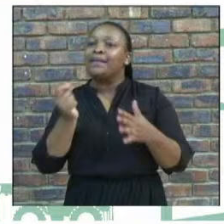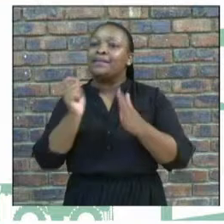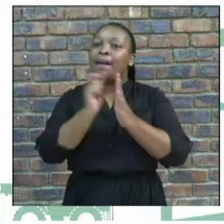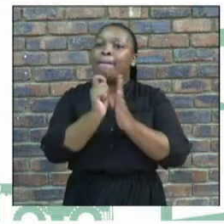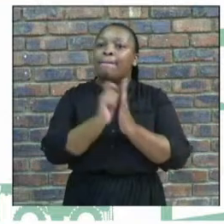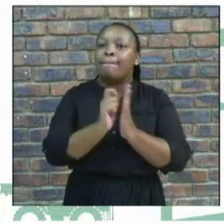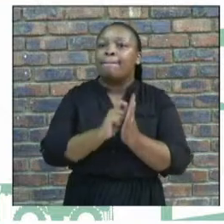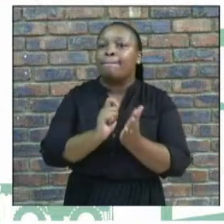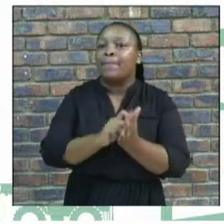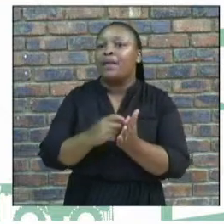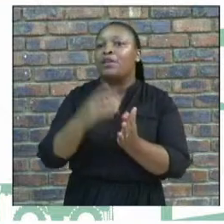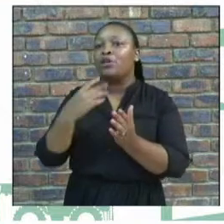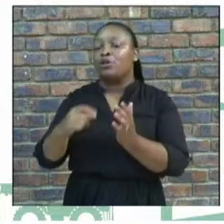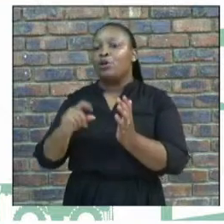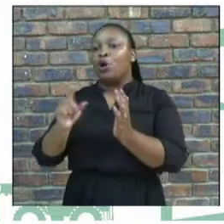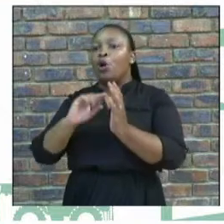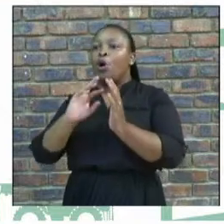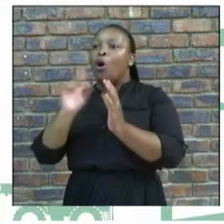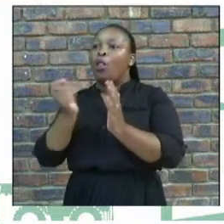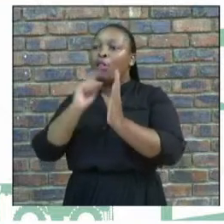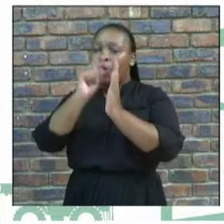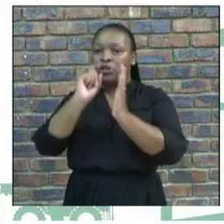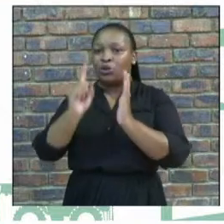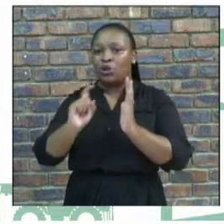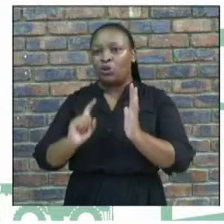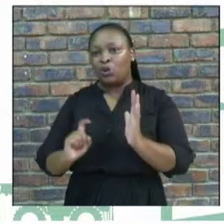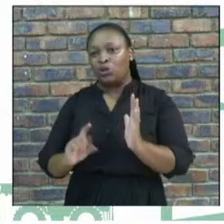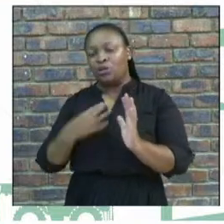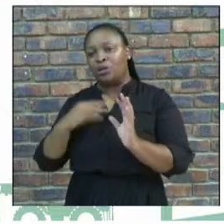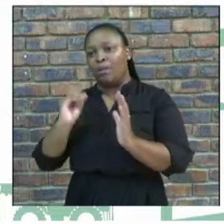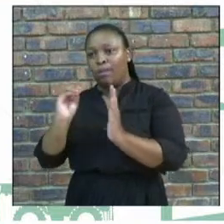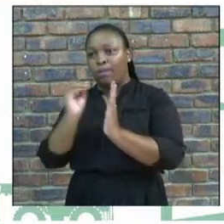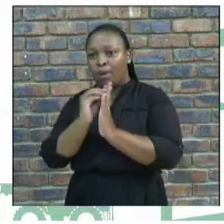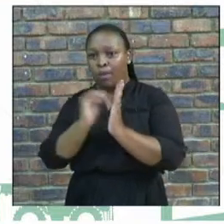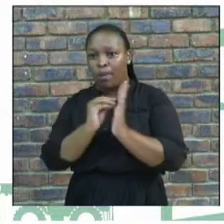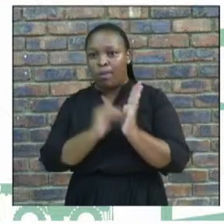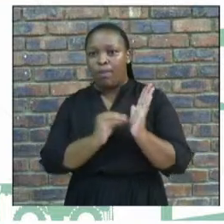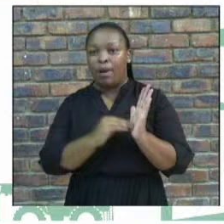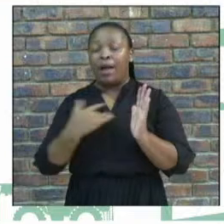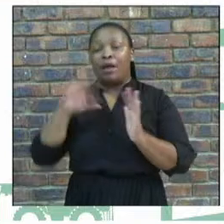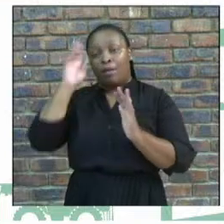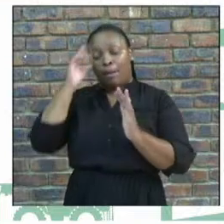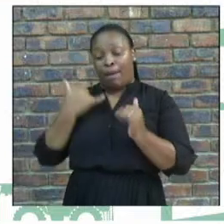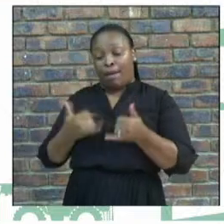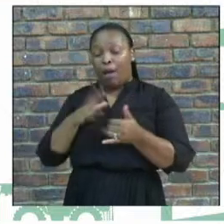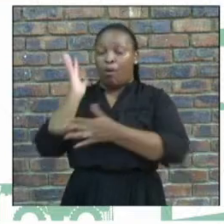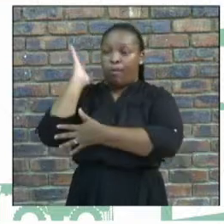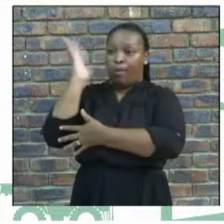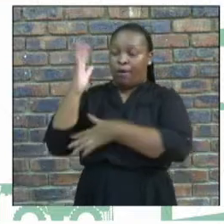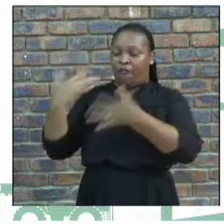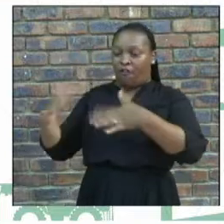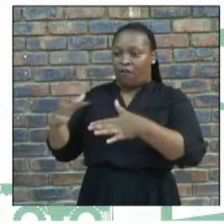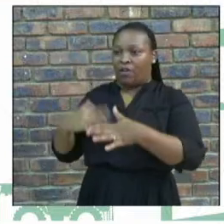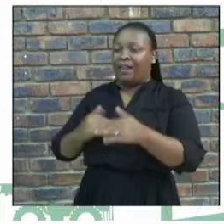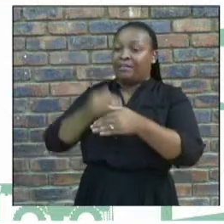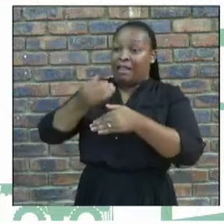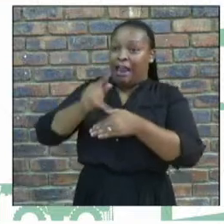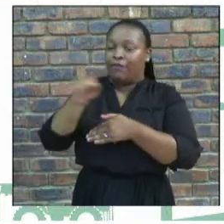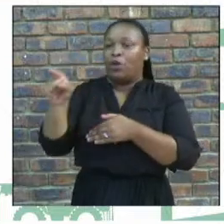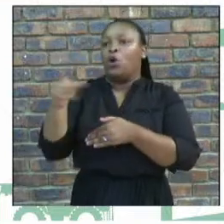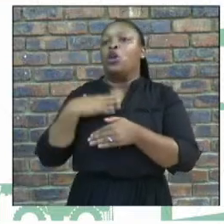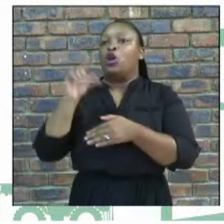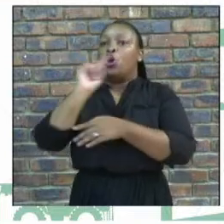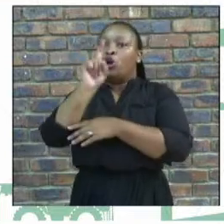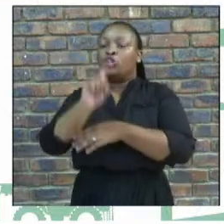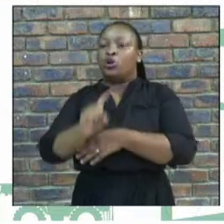pampiri. You write your questions. We will ask questions after the presentations. All of them have been done. Thank you very much.